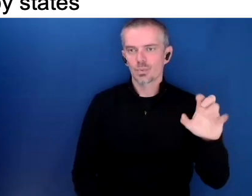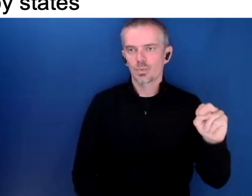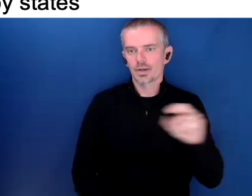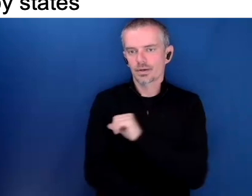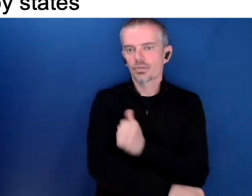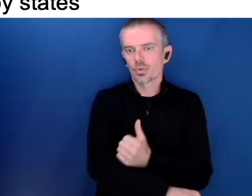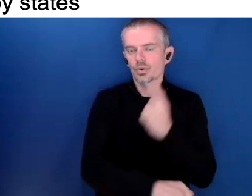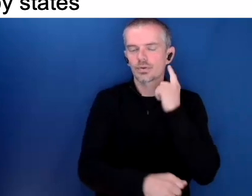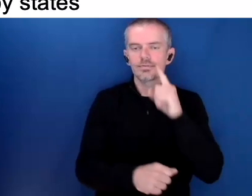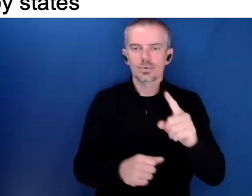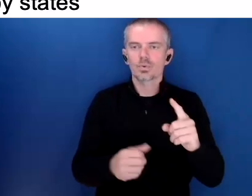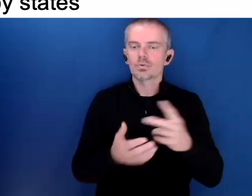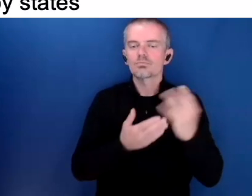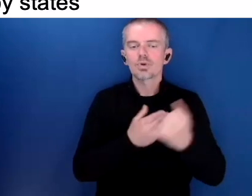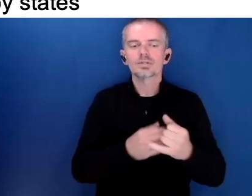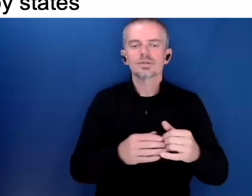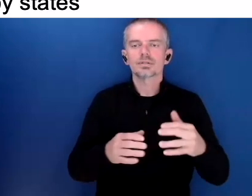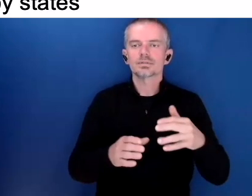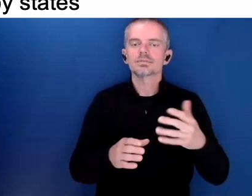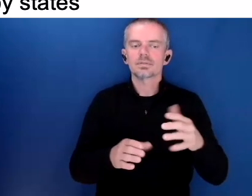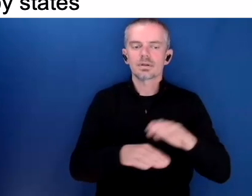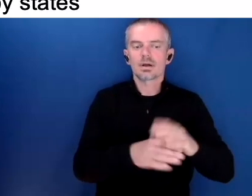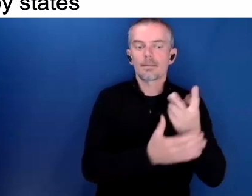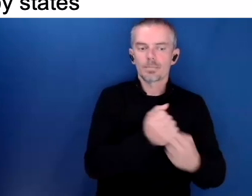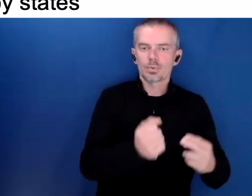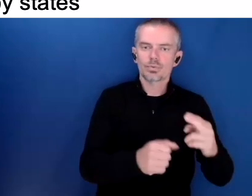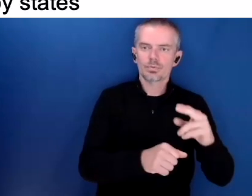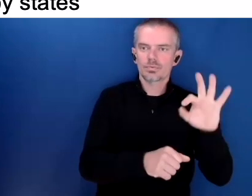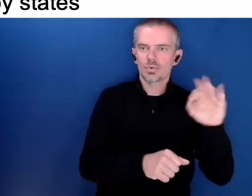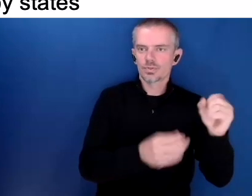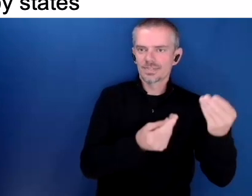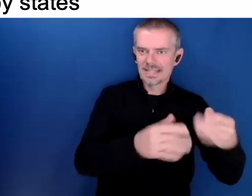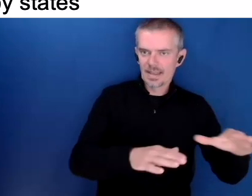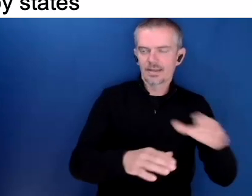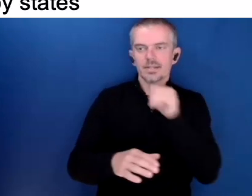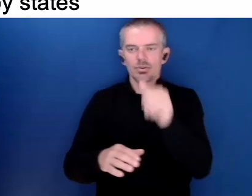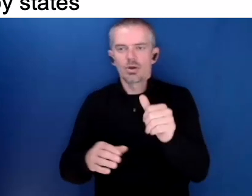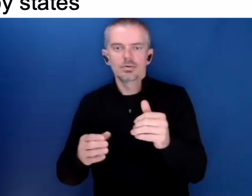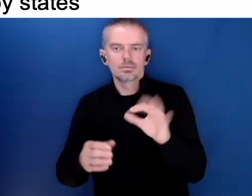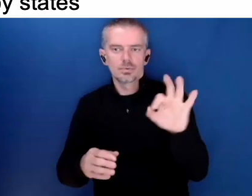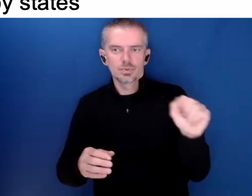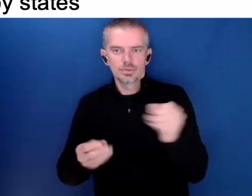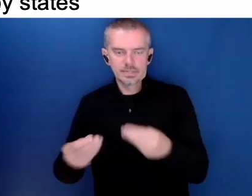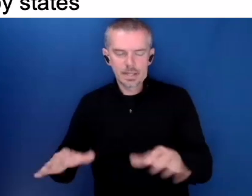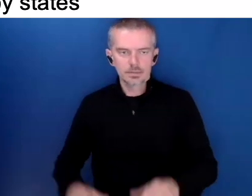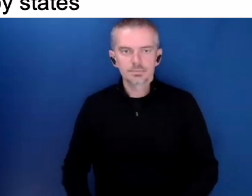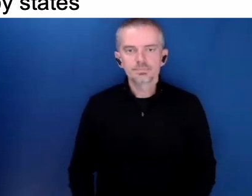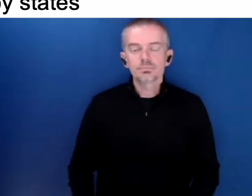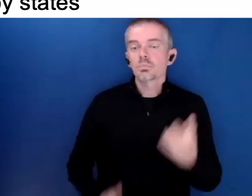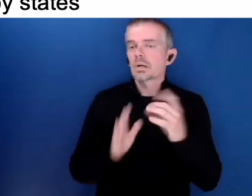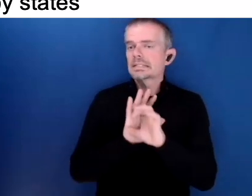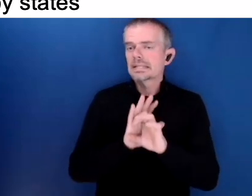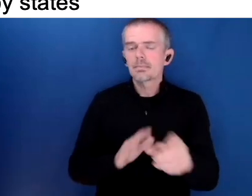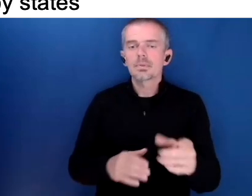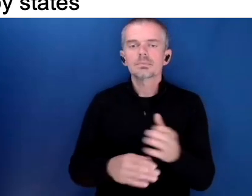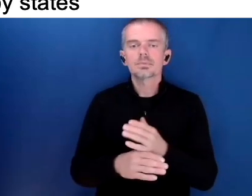both national forest system and non-national forest system lands. One example of implementation of the Good Neighbor Agreement is between